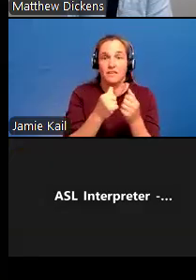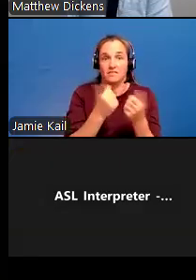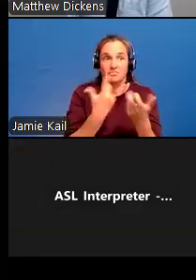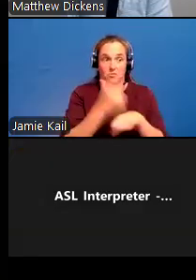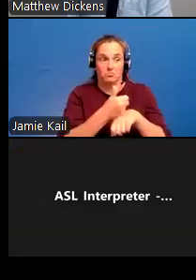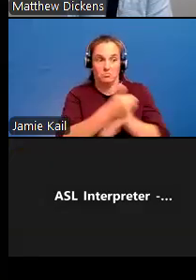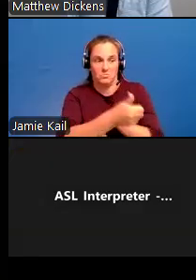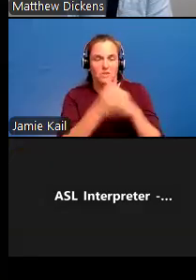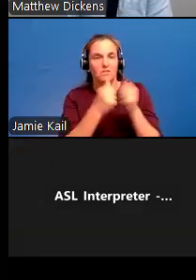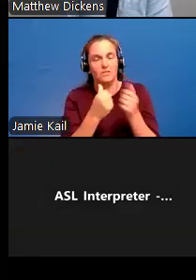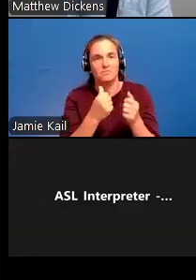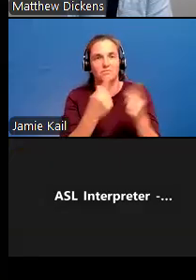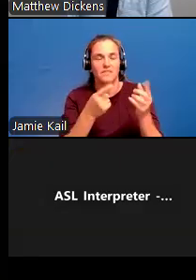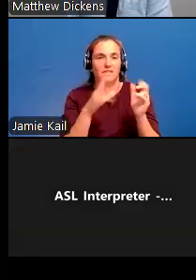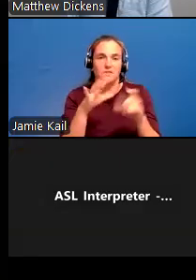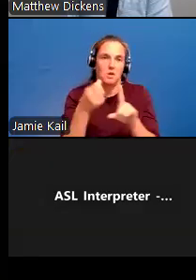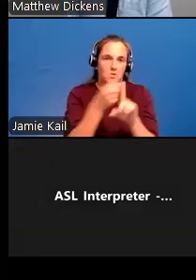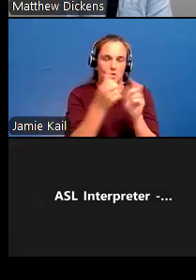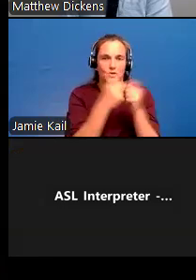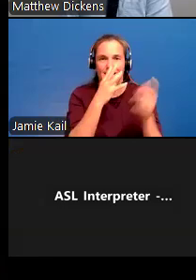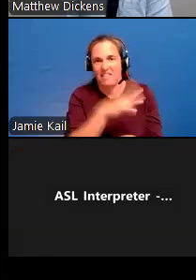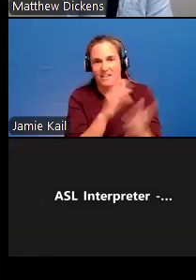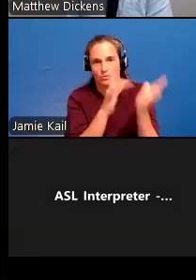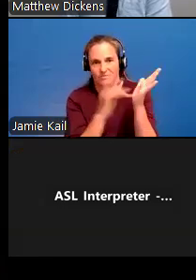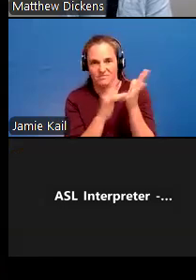exploitation against the client. So